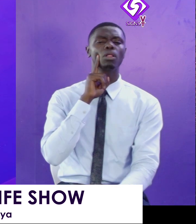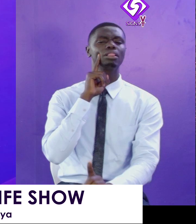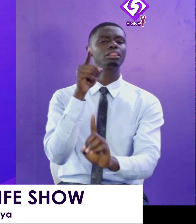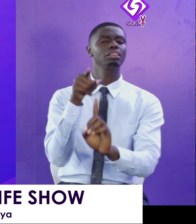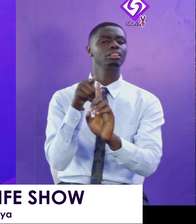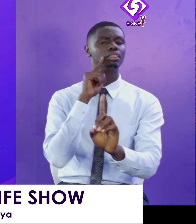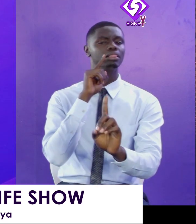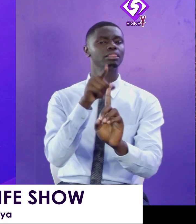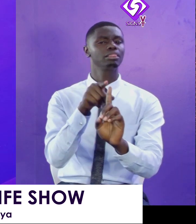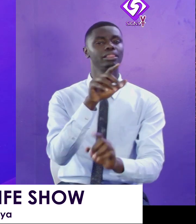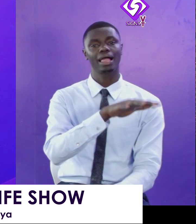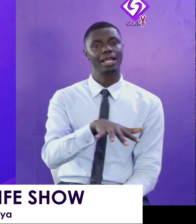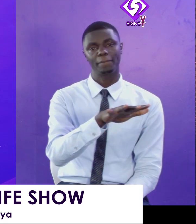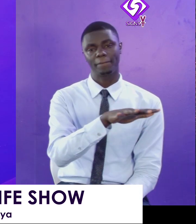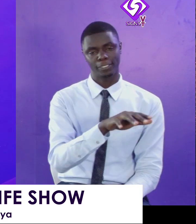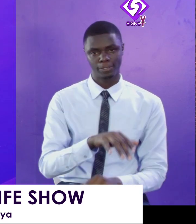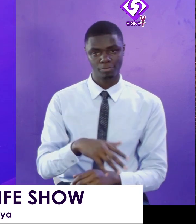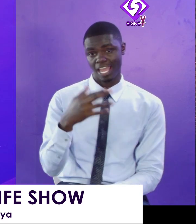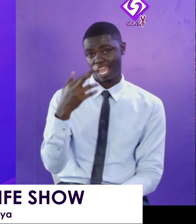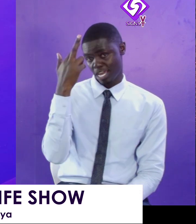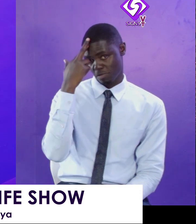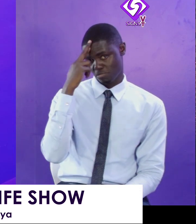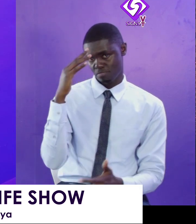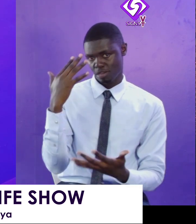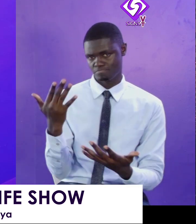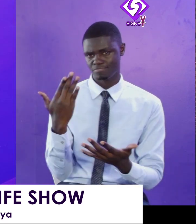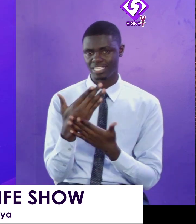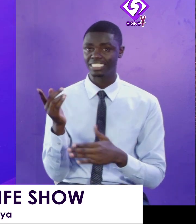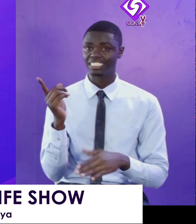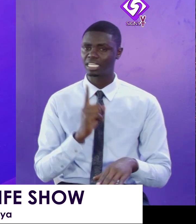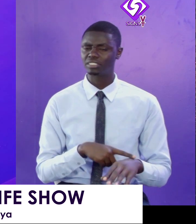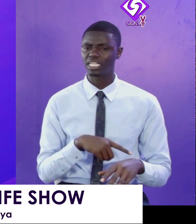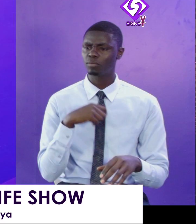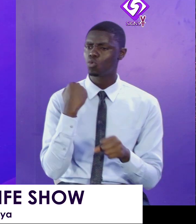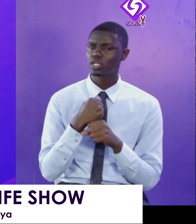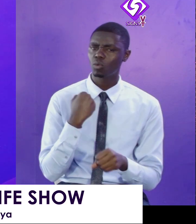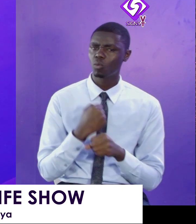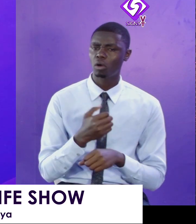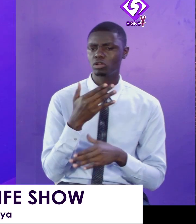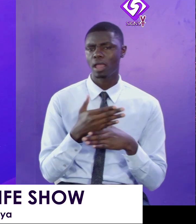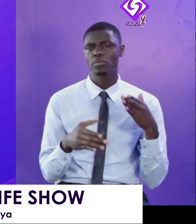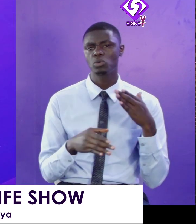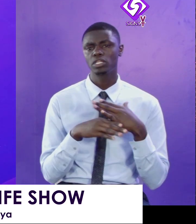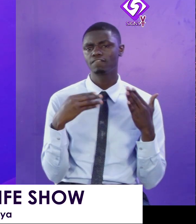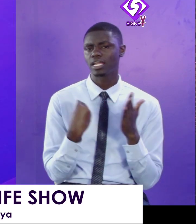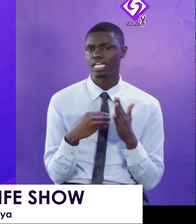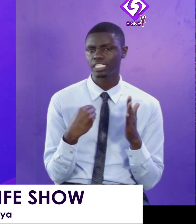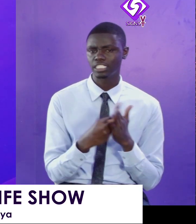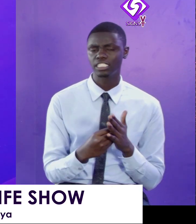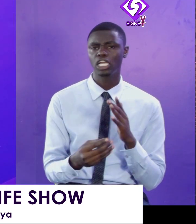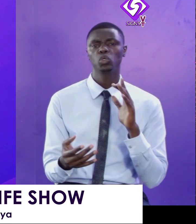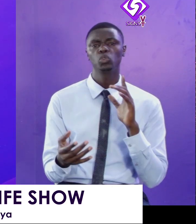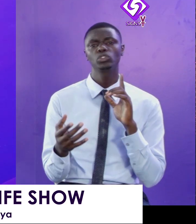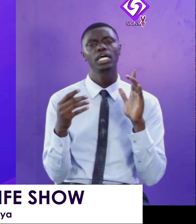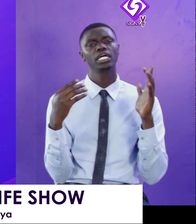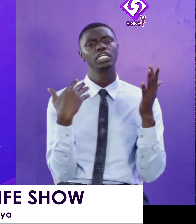at a place. Yeah, remember that sometimes when you're working on building finances, you will reach at a point